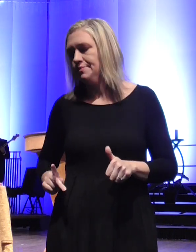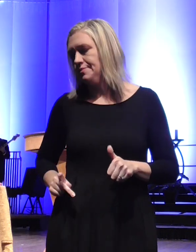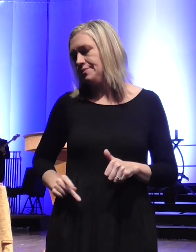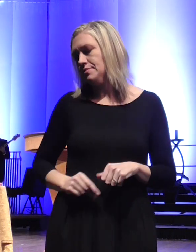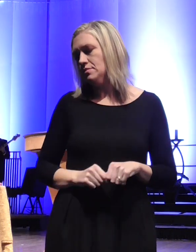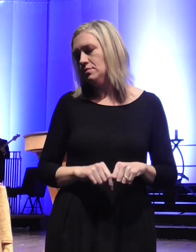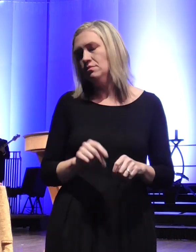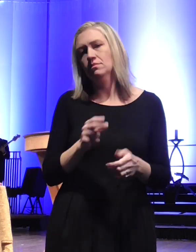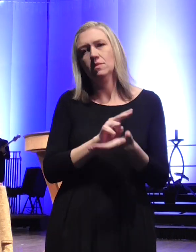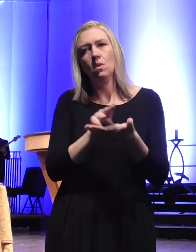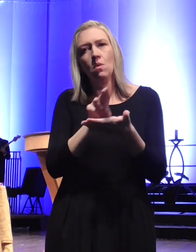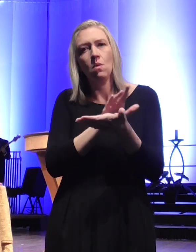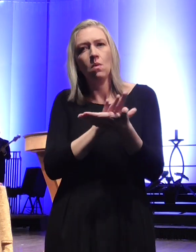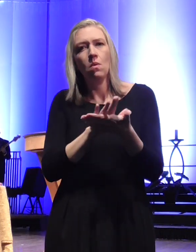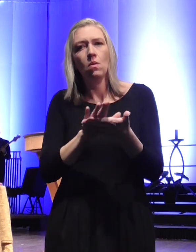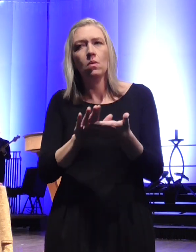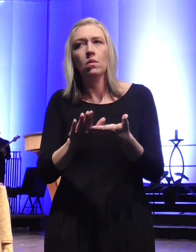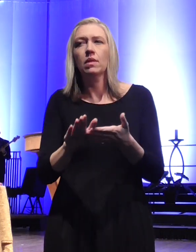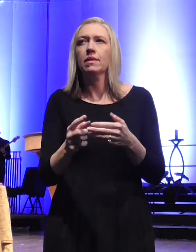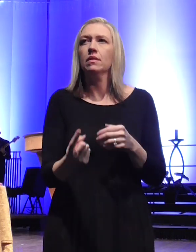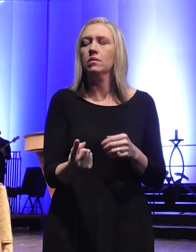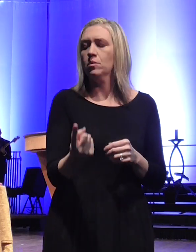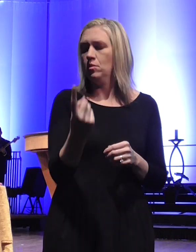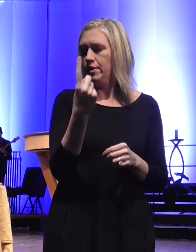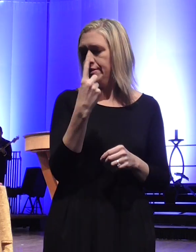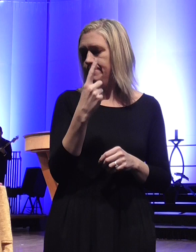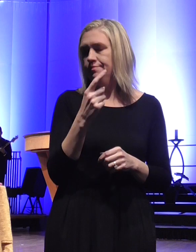HaKadosh Baruch Hu.